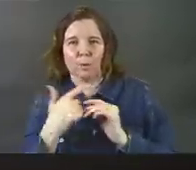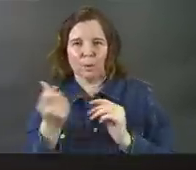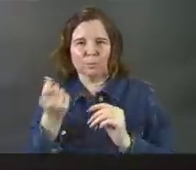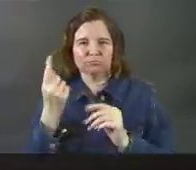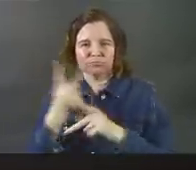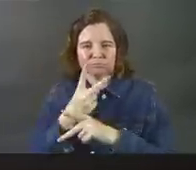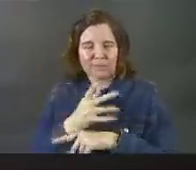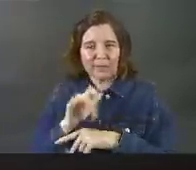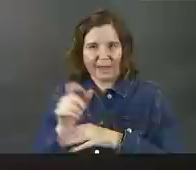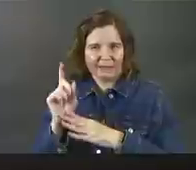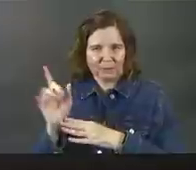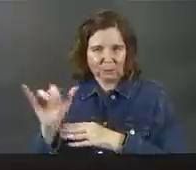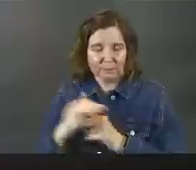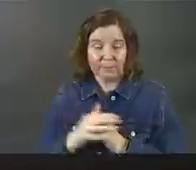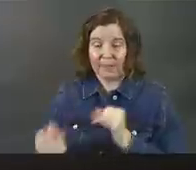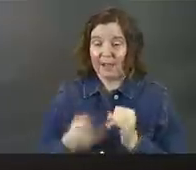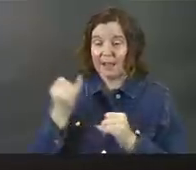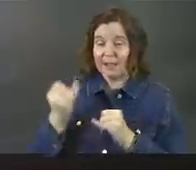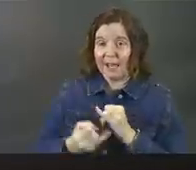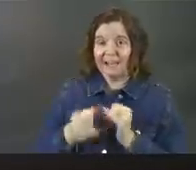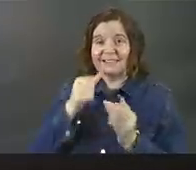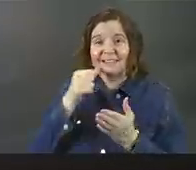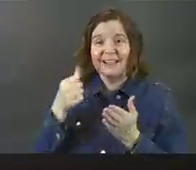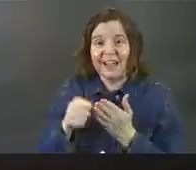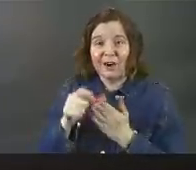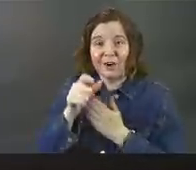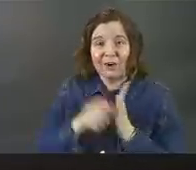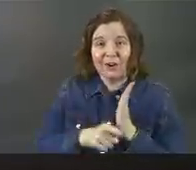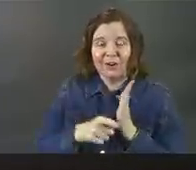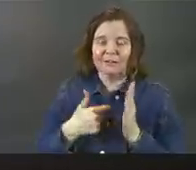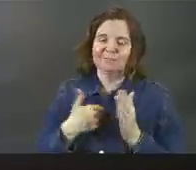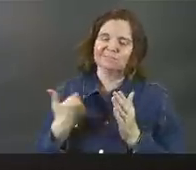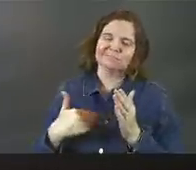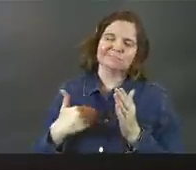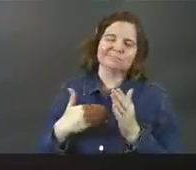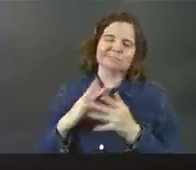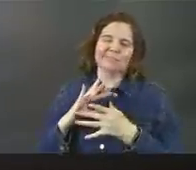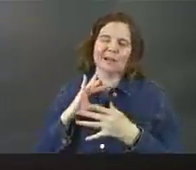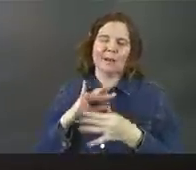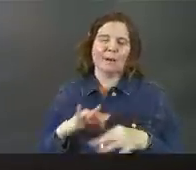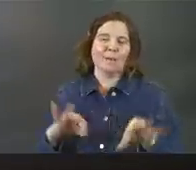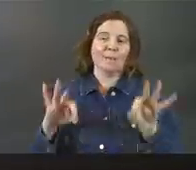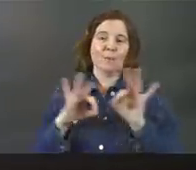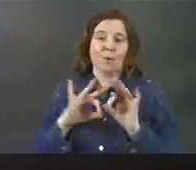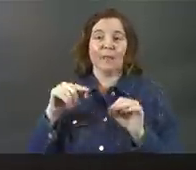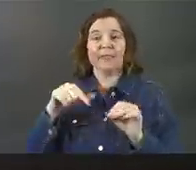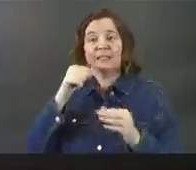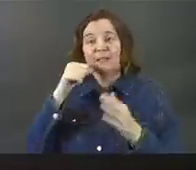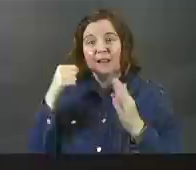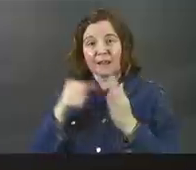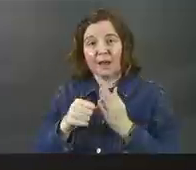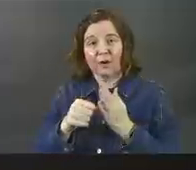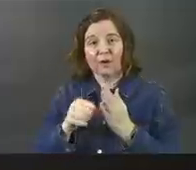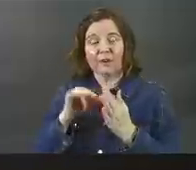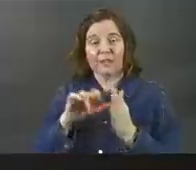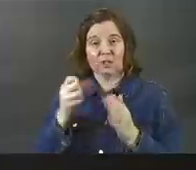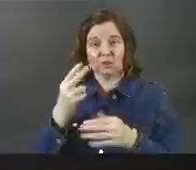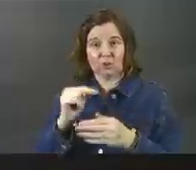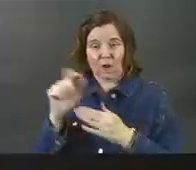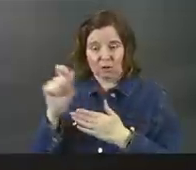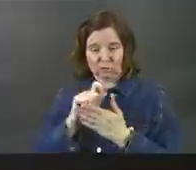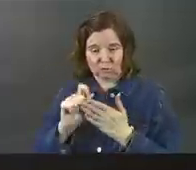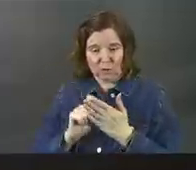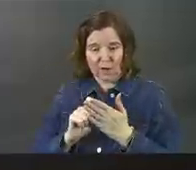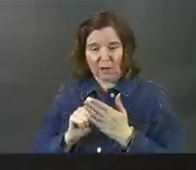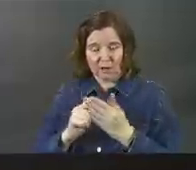going to unpack that in a second. And lastly, it's a letter. And this is so, so important. This is a letter that John is